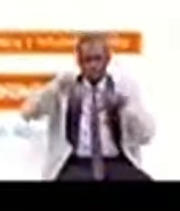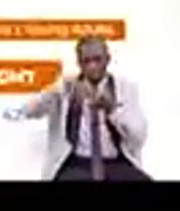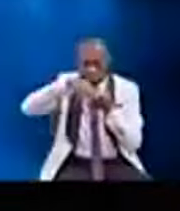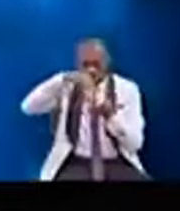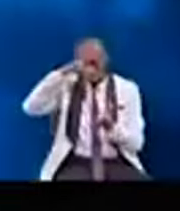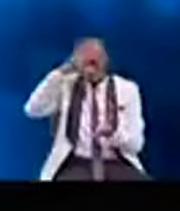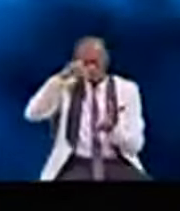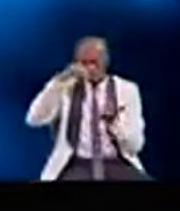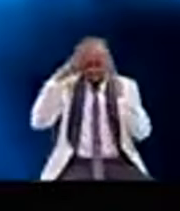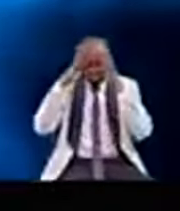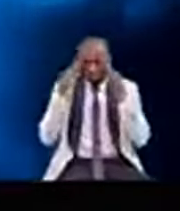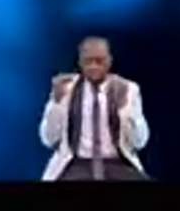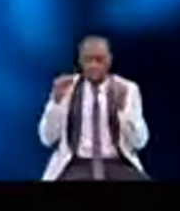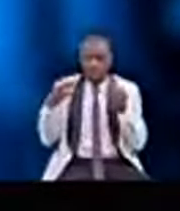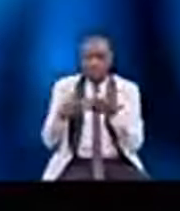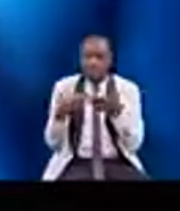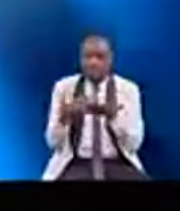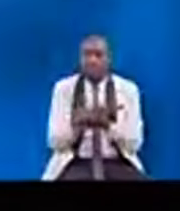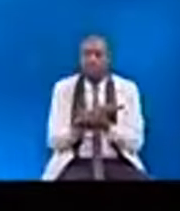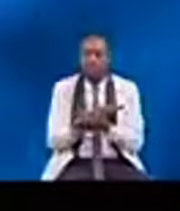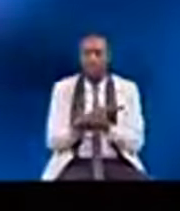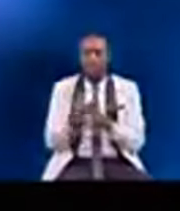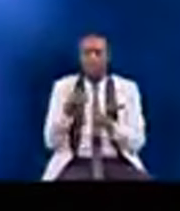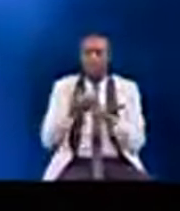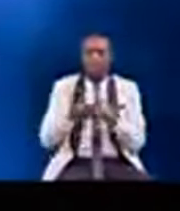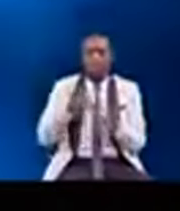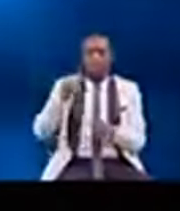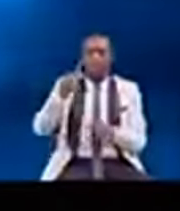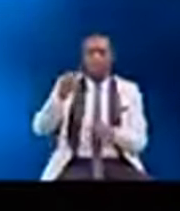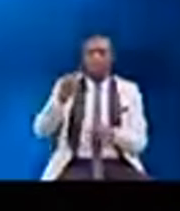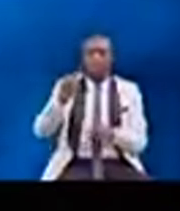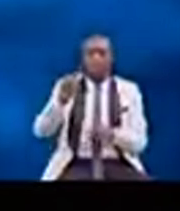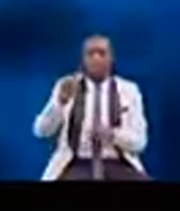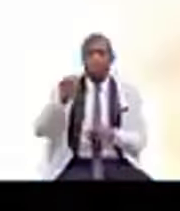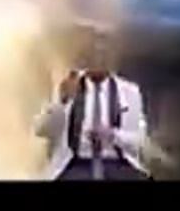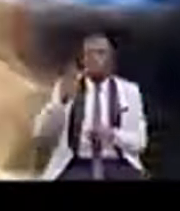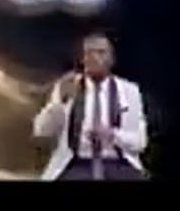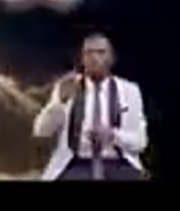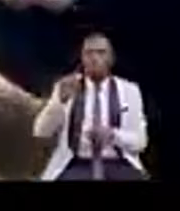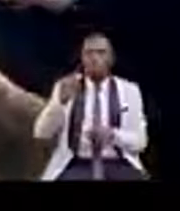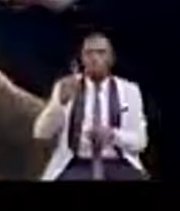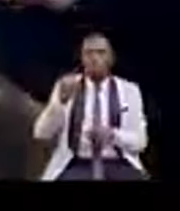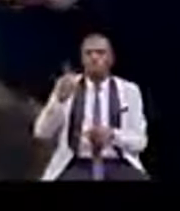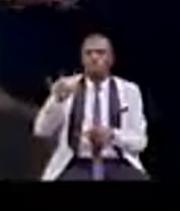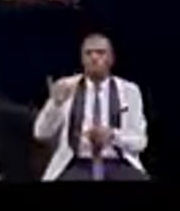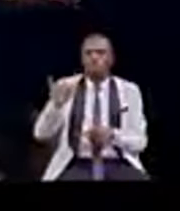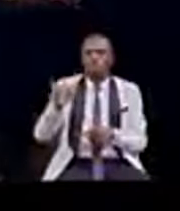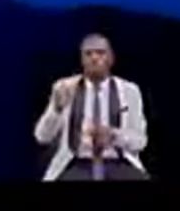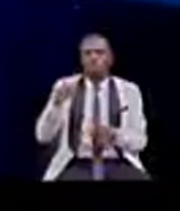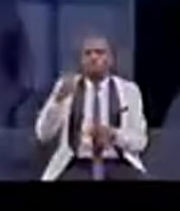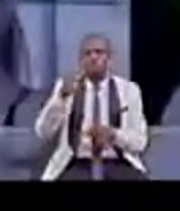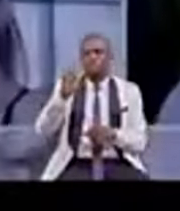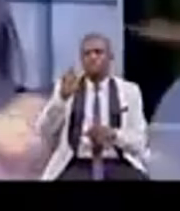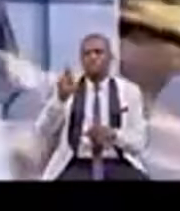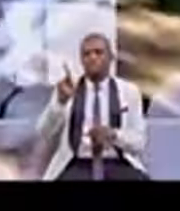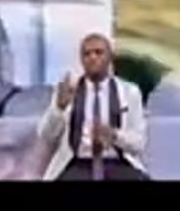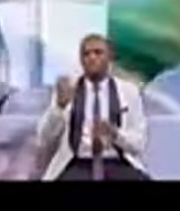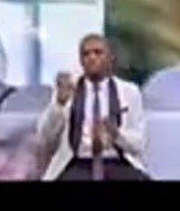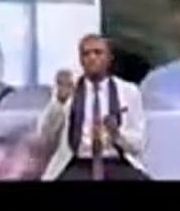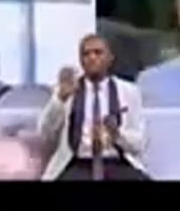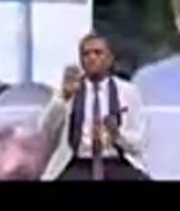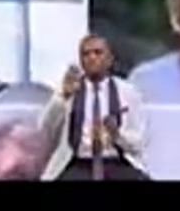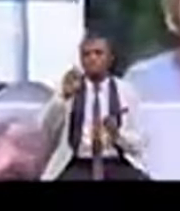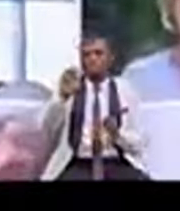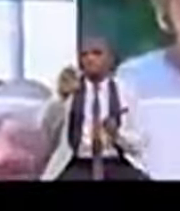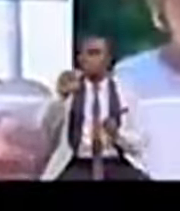people that gamble with their lives, even those people that have mountains of iniquity